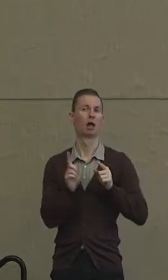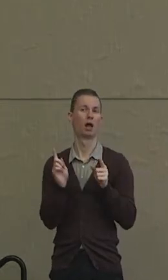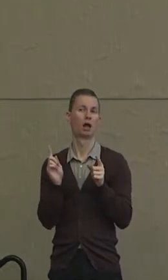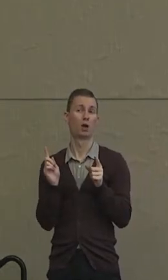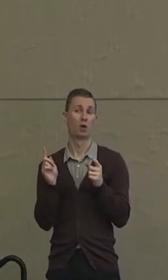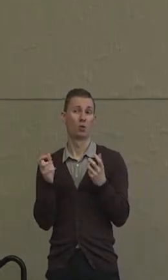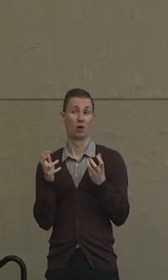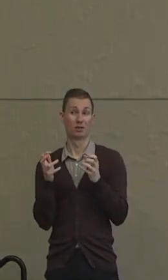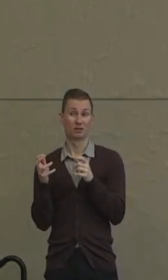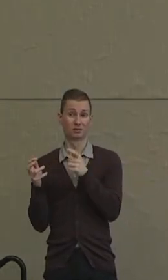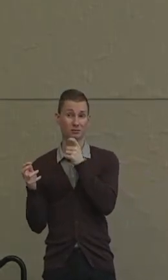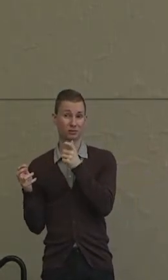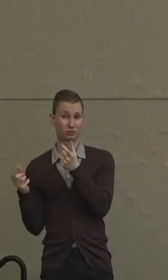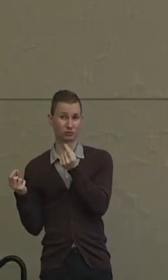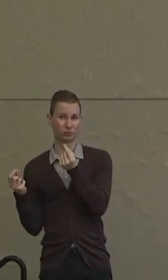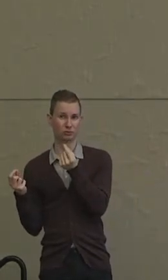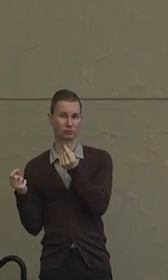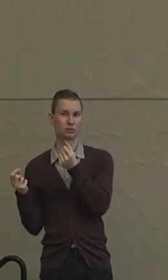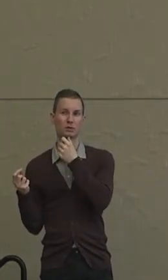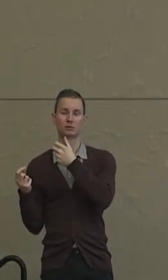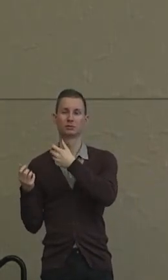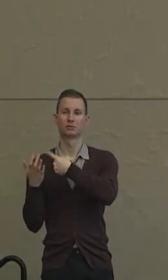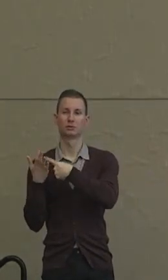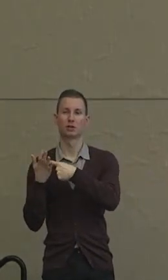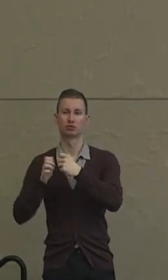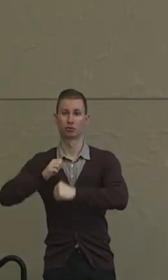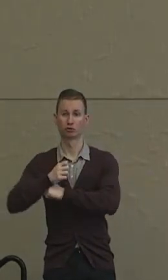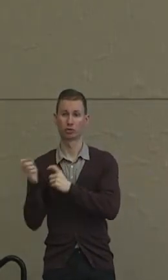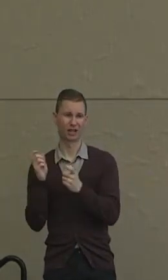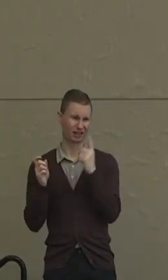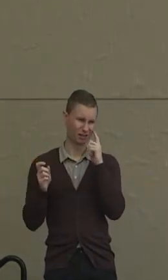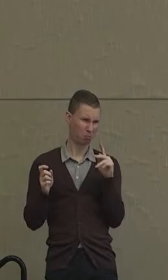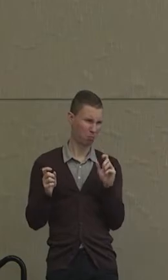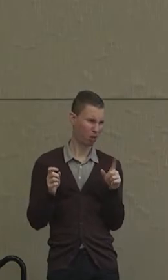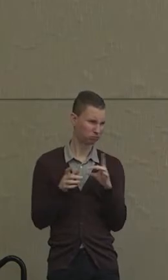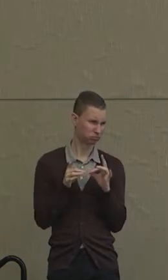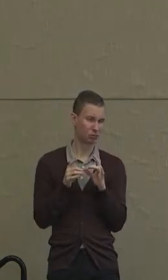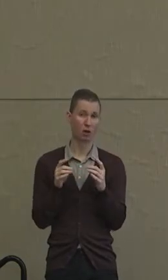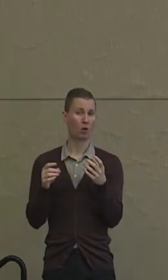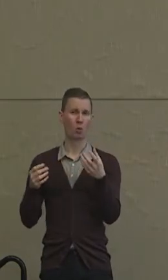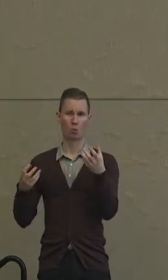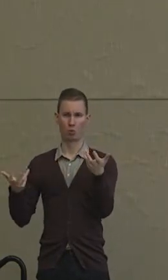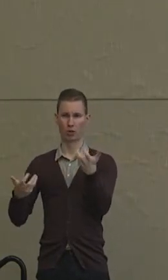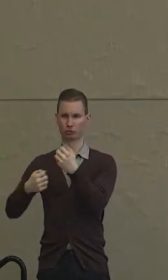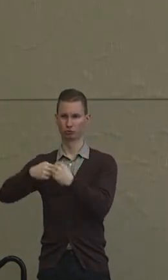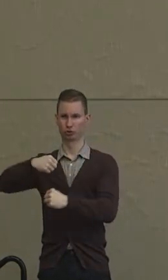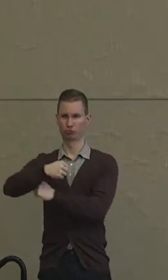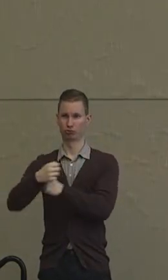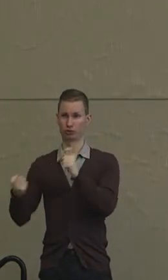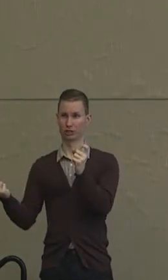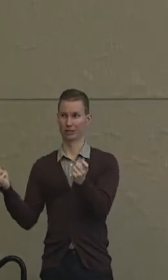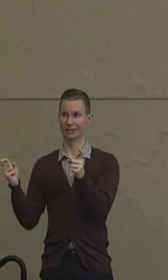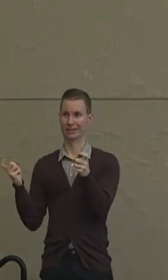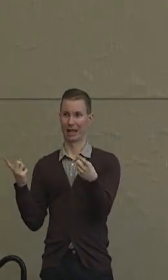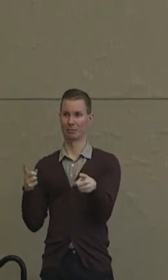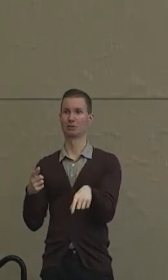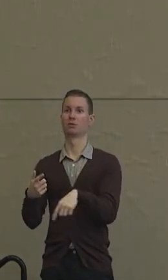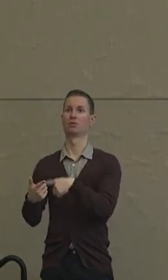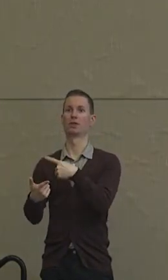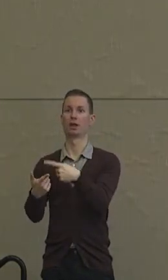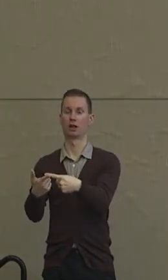about what structural changes, mm-hmm, I think, Paul, you alluded to this, what, mm-hmm, structural changes need to happen so